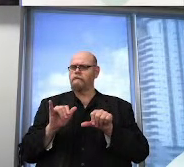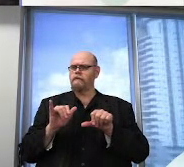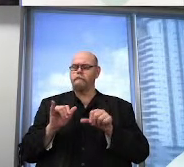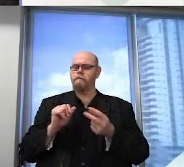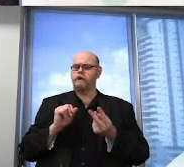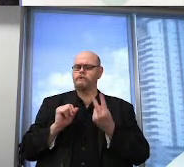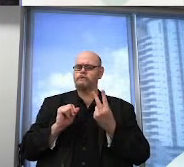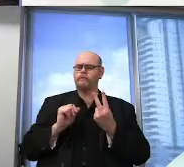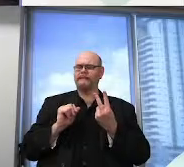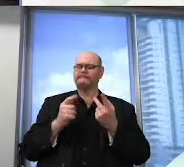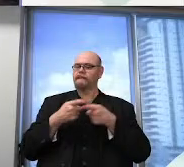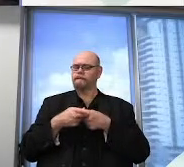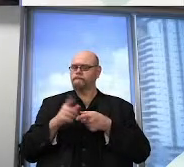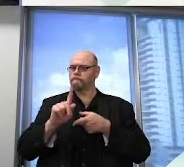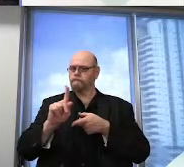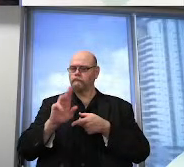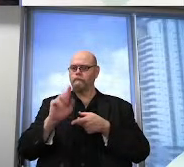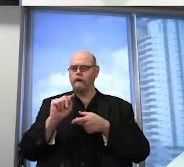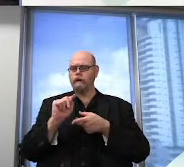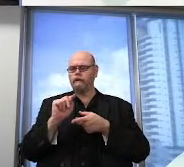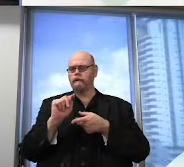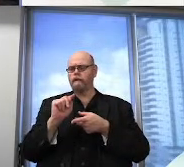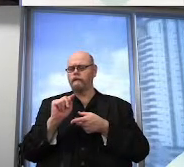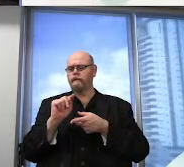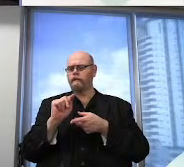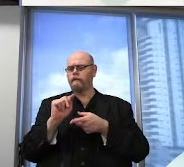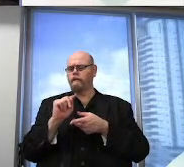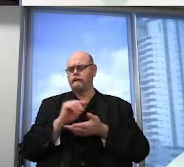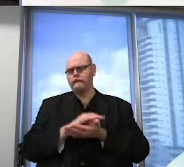time, not two things that were inconsistent, but one is